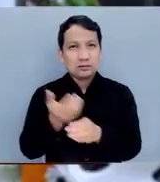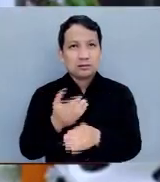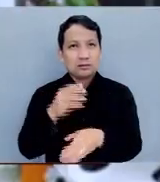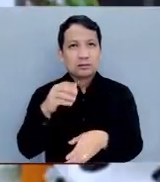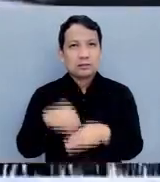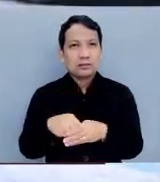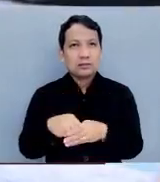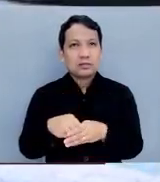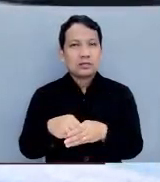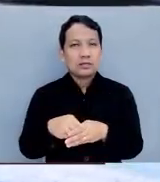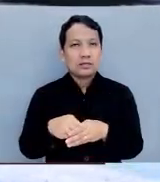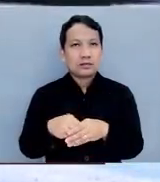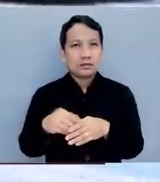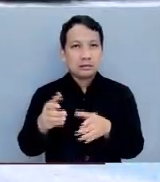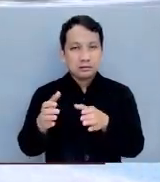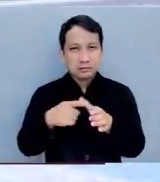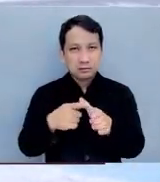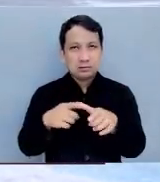track.